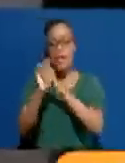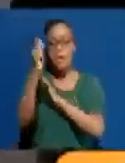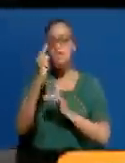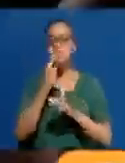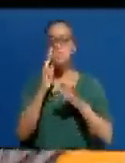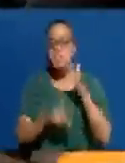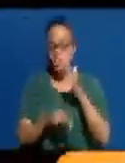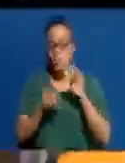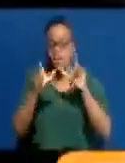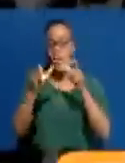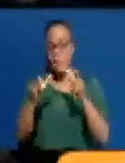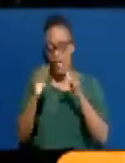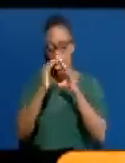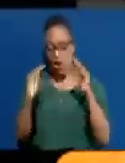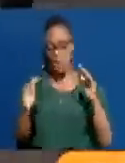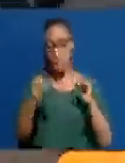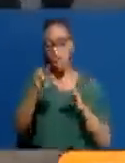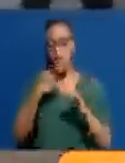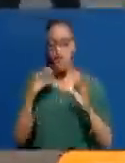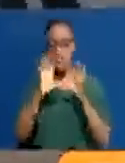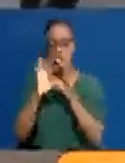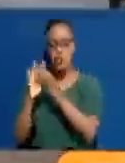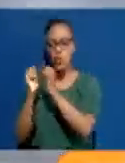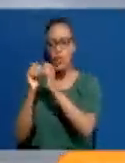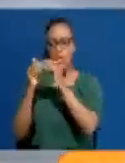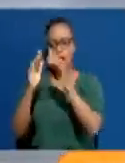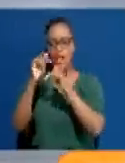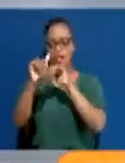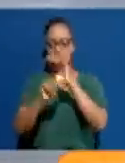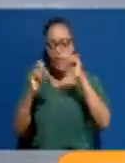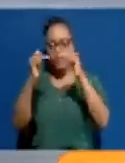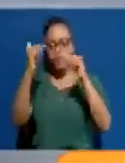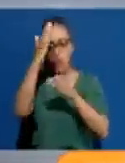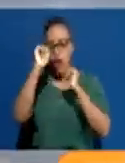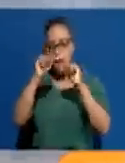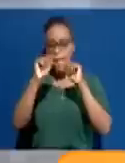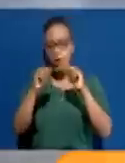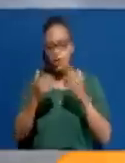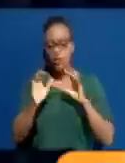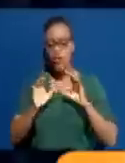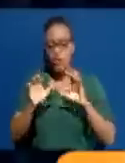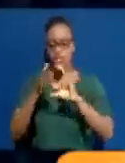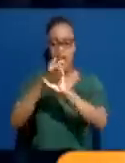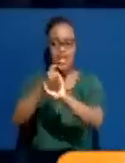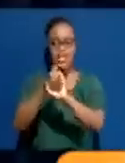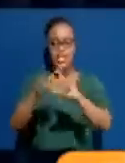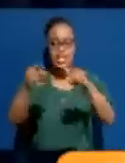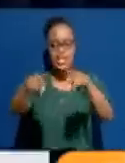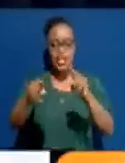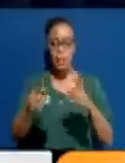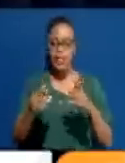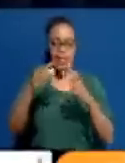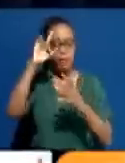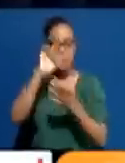akidai kuwa vyombo vya habari vimeungana na viongozi wa upinzani ili kushinikiza handshake. They are still in